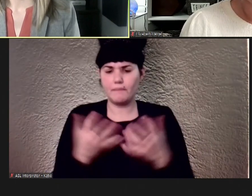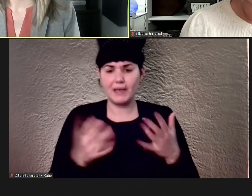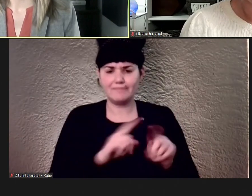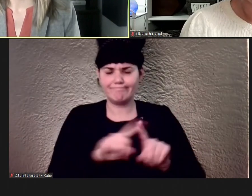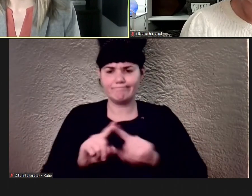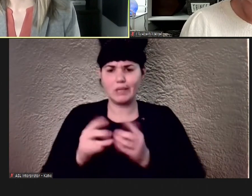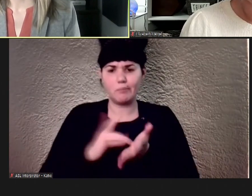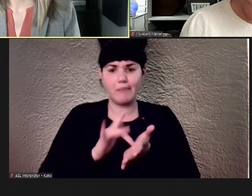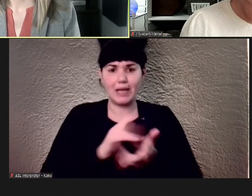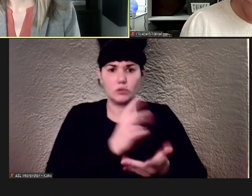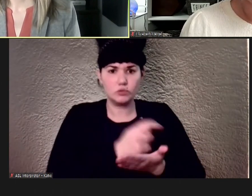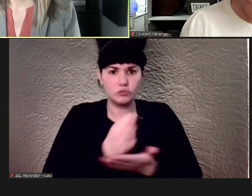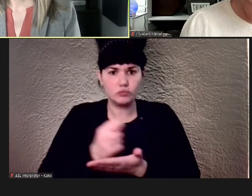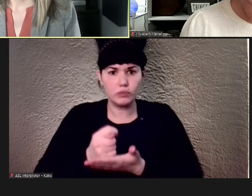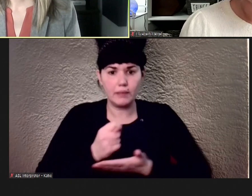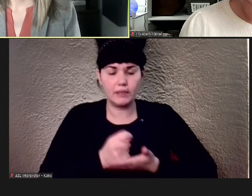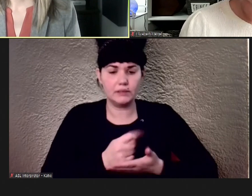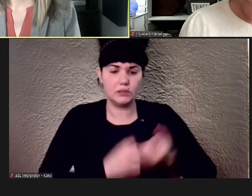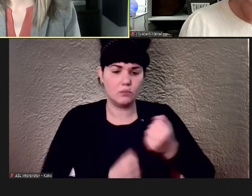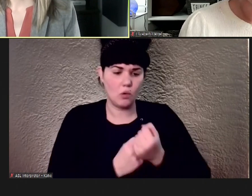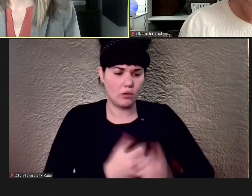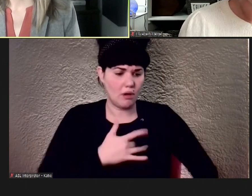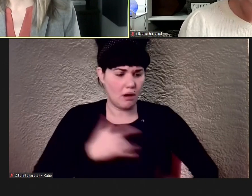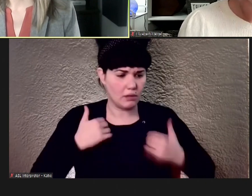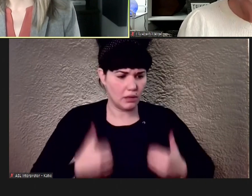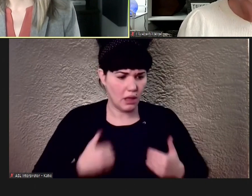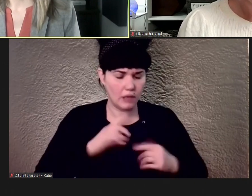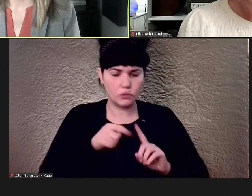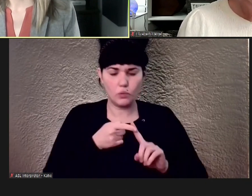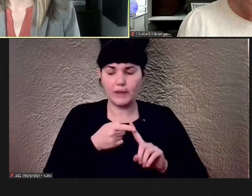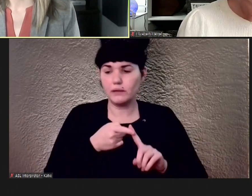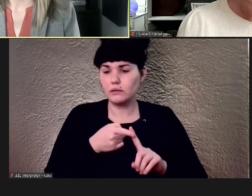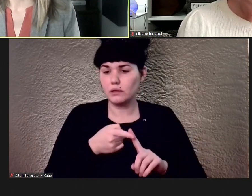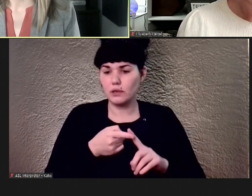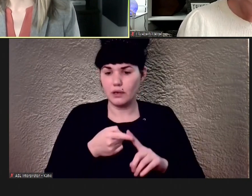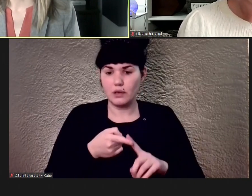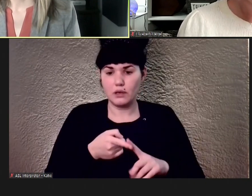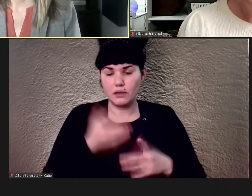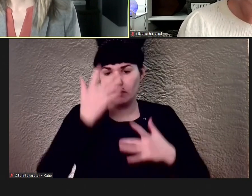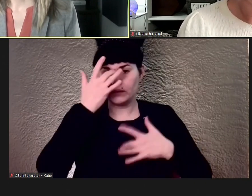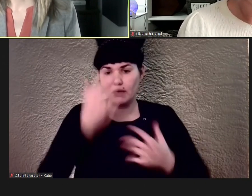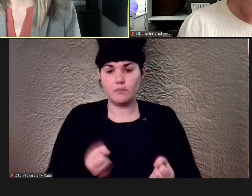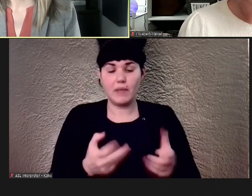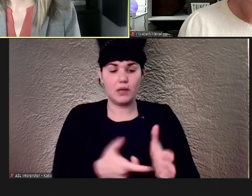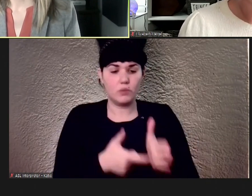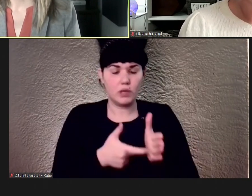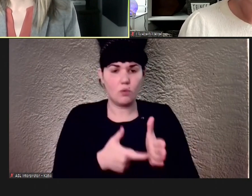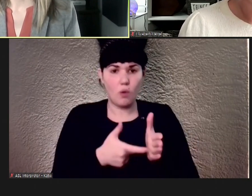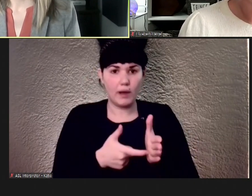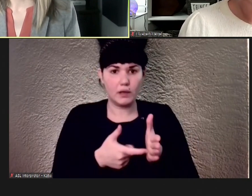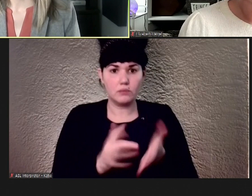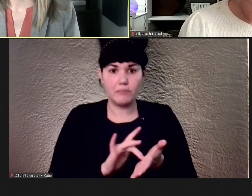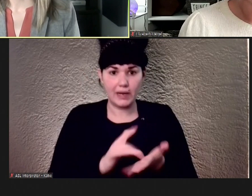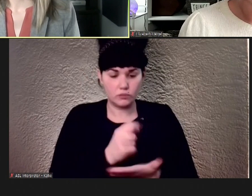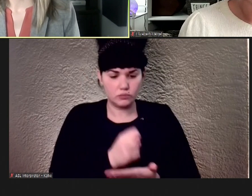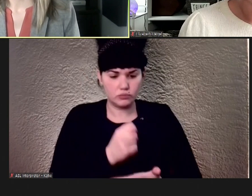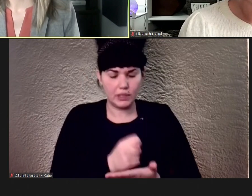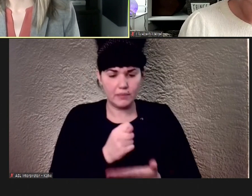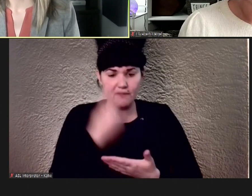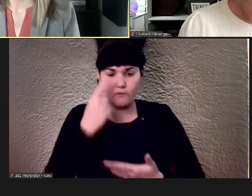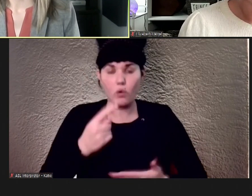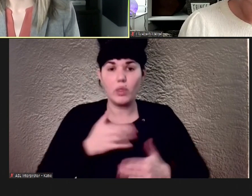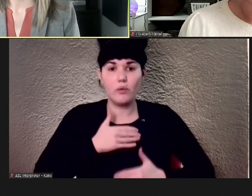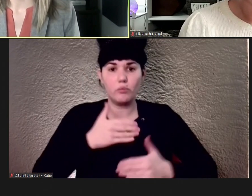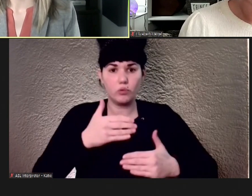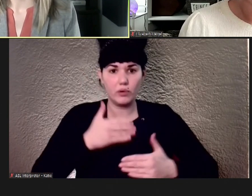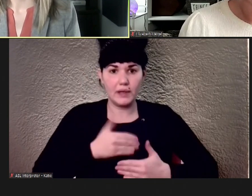when they are sick. Many have required medical treatments to help their breathing, which have included a high rate of oxygen